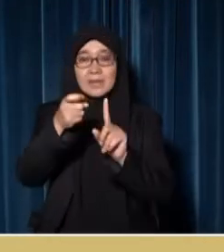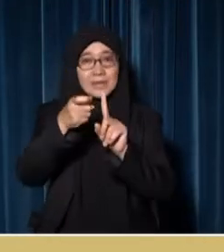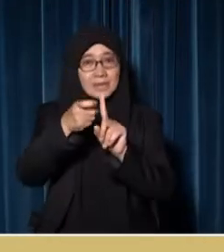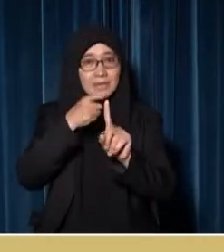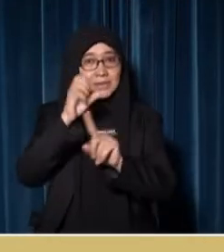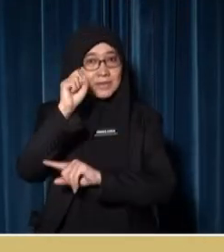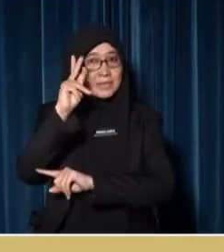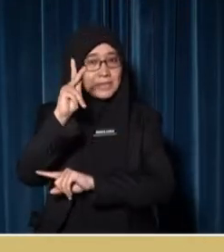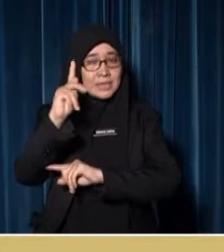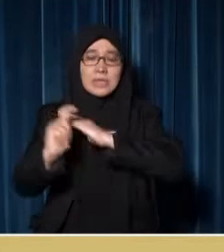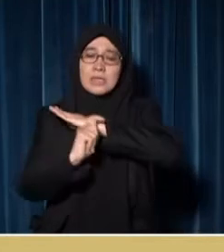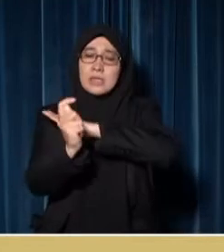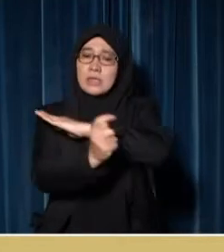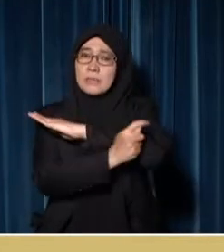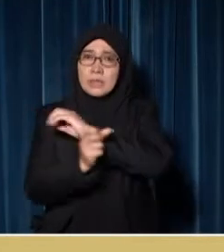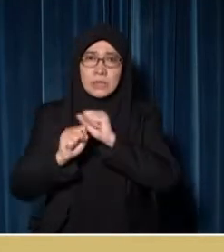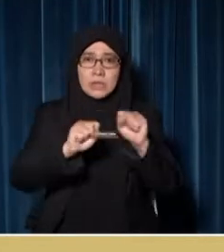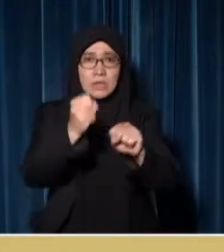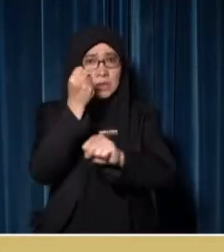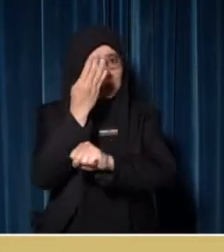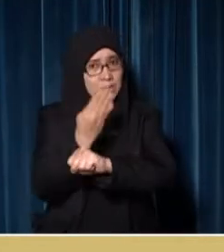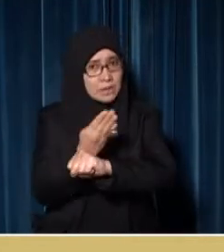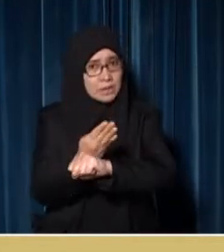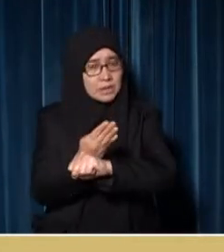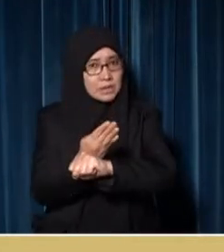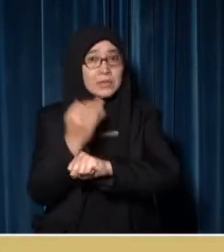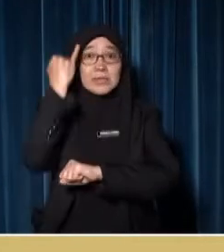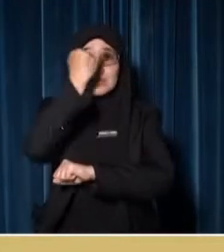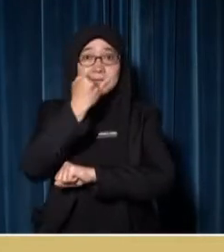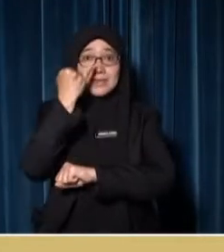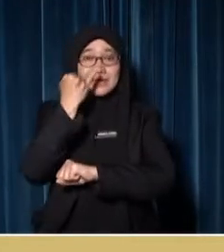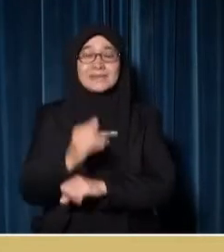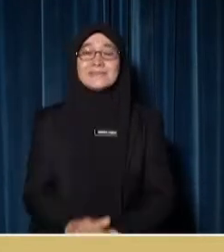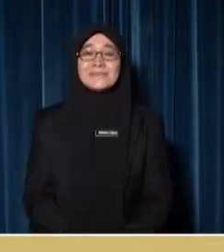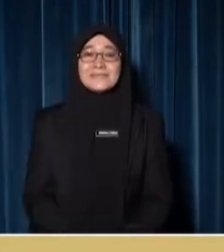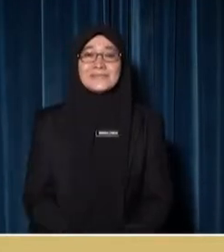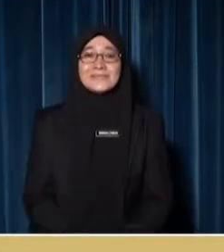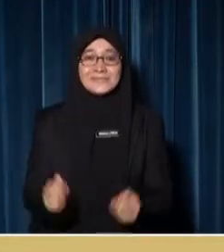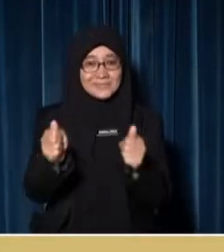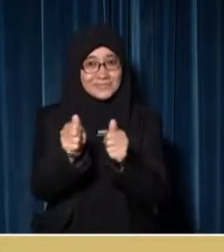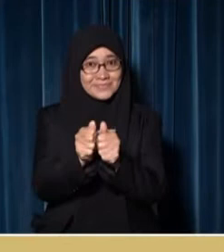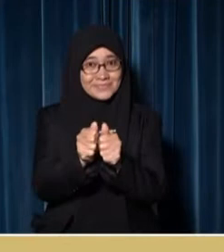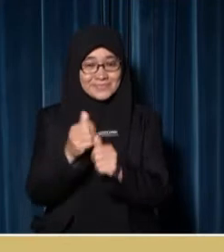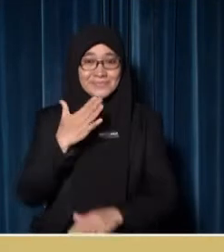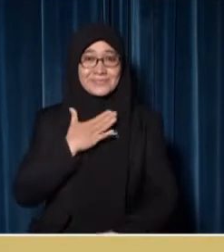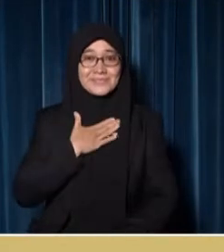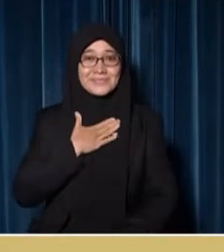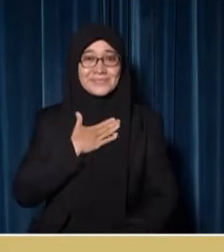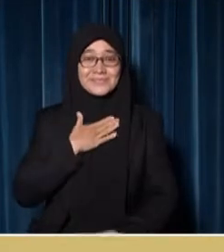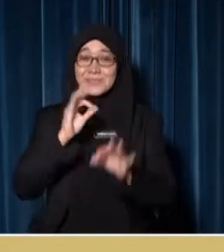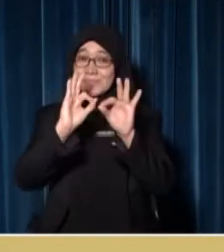Sungai Besi Indah. Together with me today is our sign language teacher,